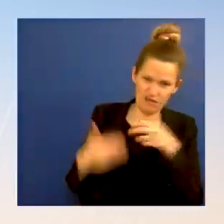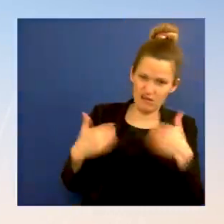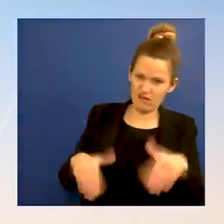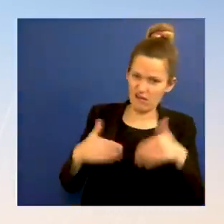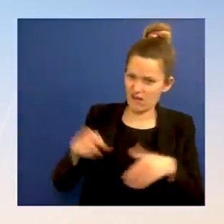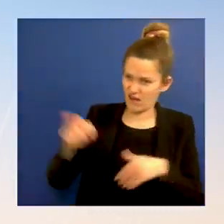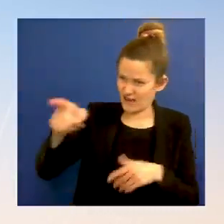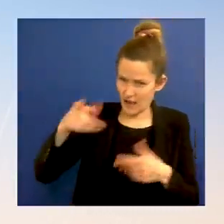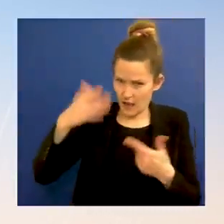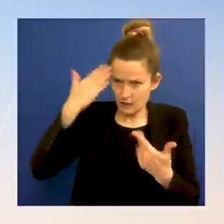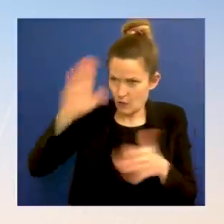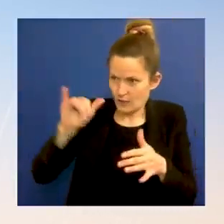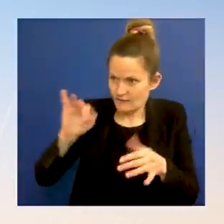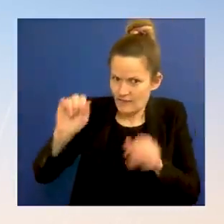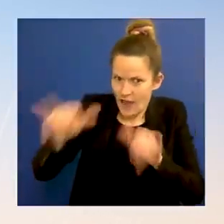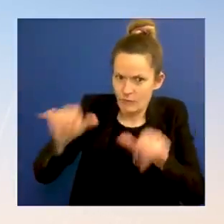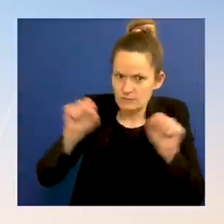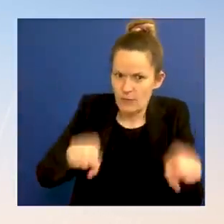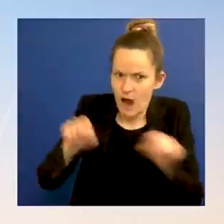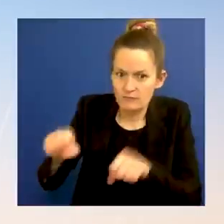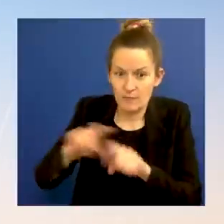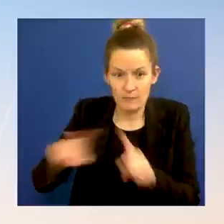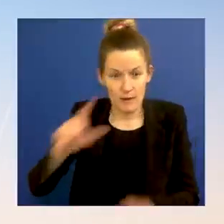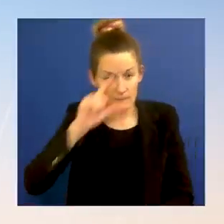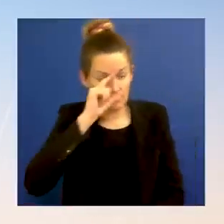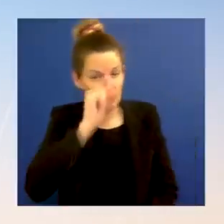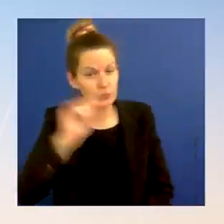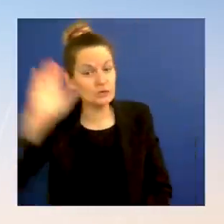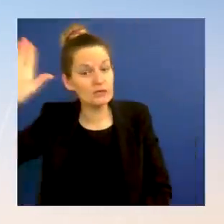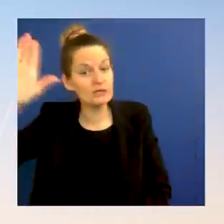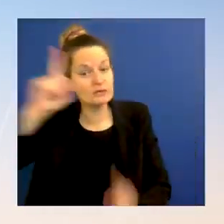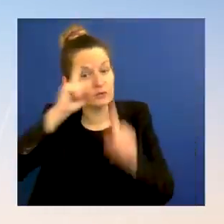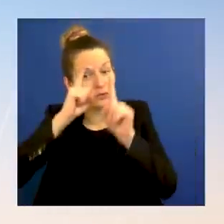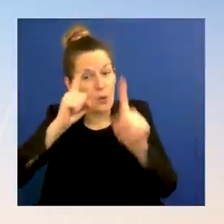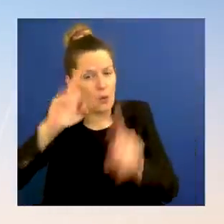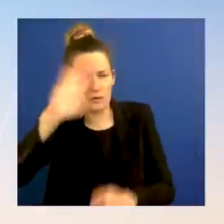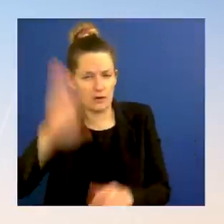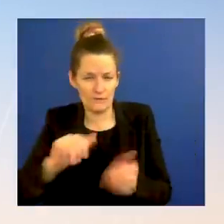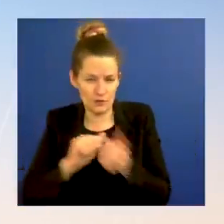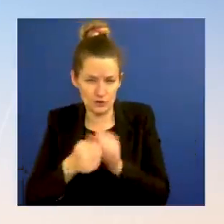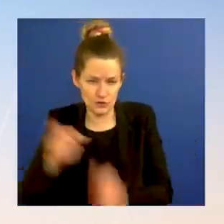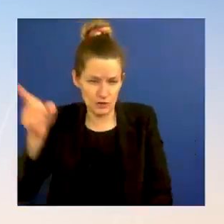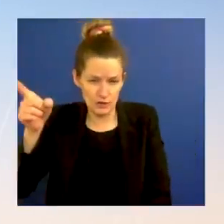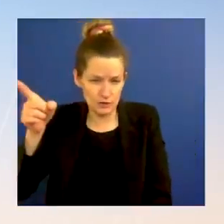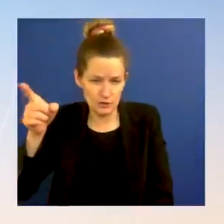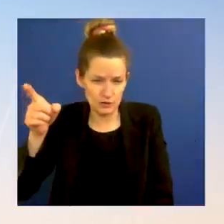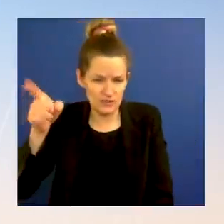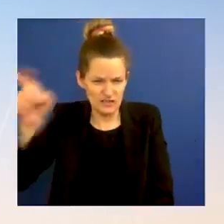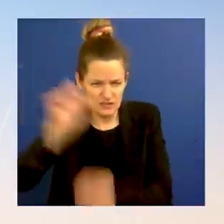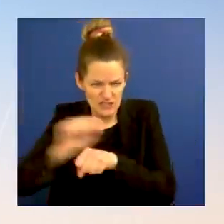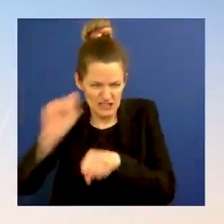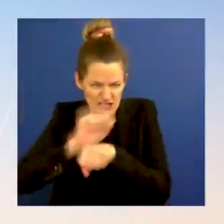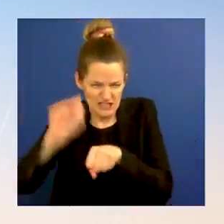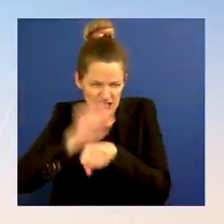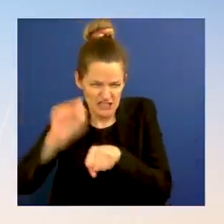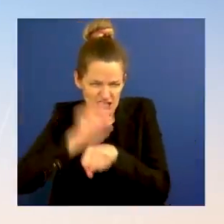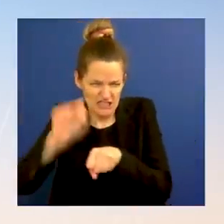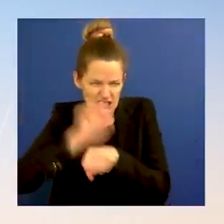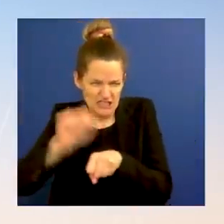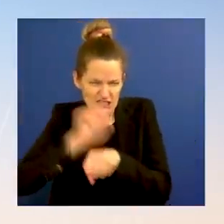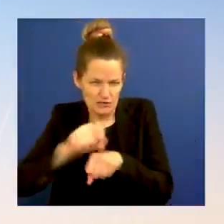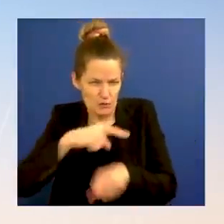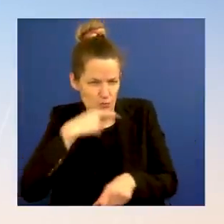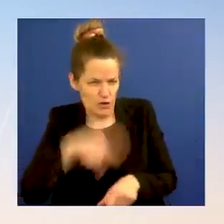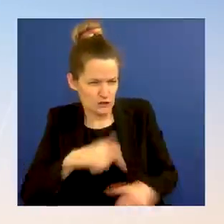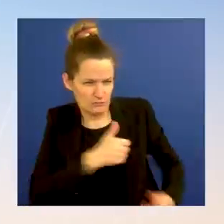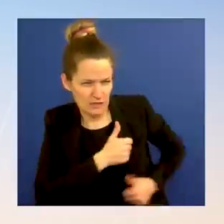changed, right? The efforts of the Russian military to charge towards Kyiv have never changed. So we are